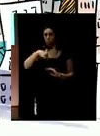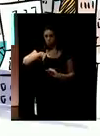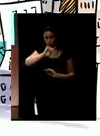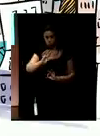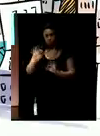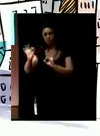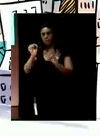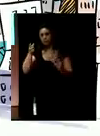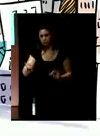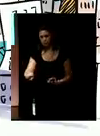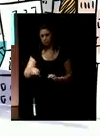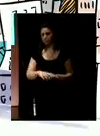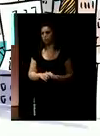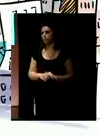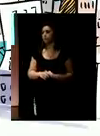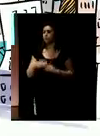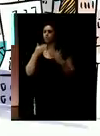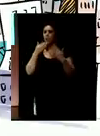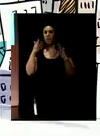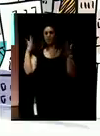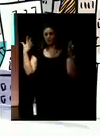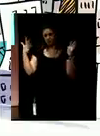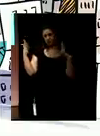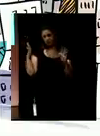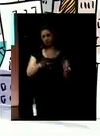for them. Thank you for your attention.